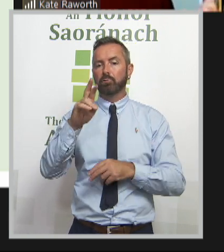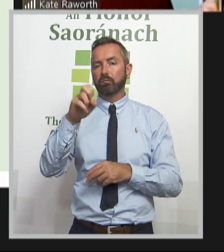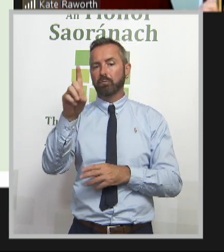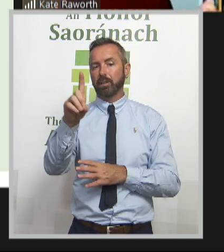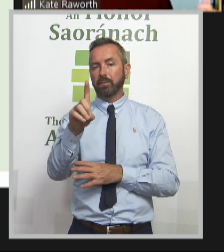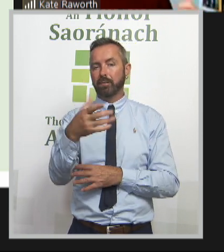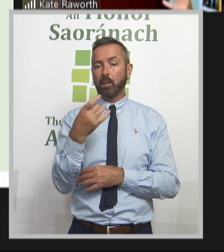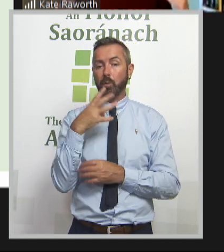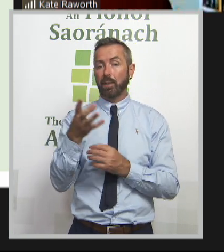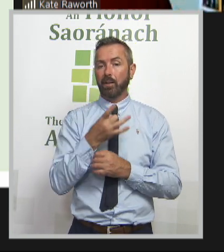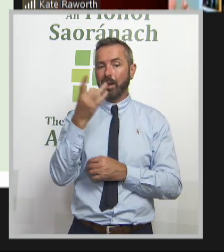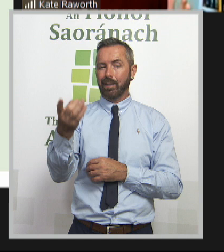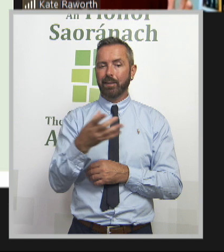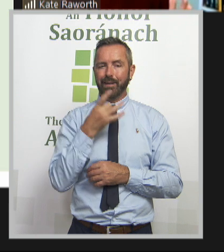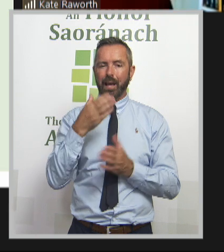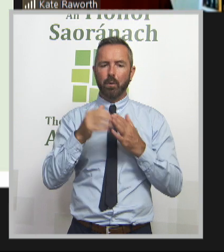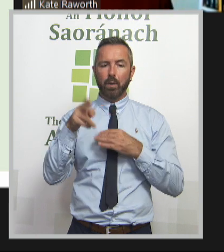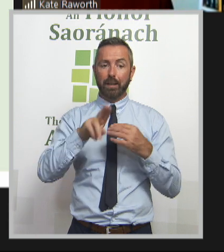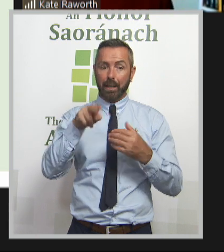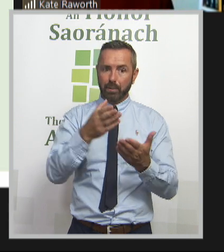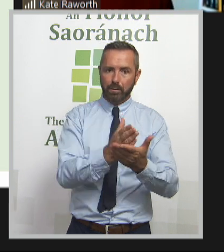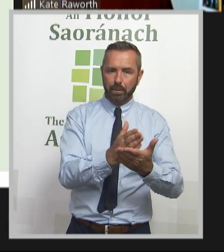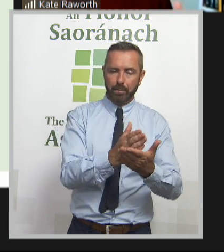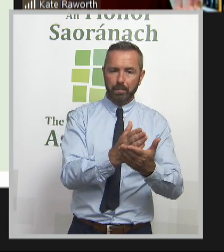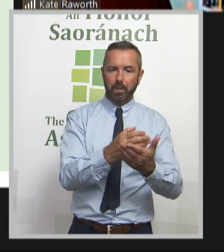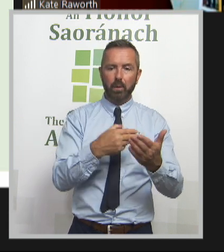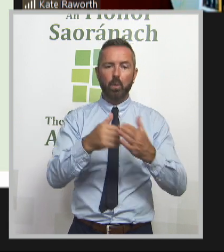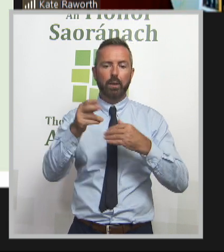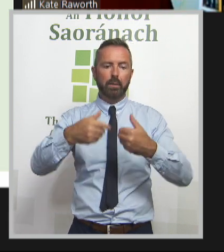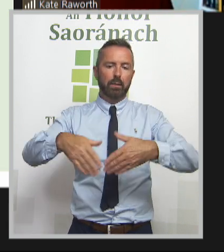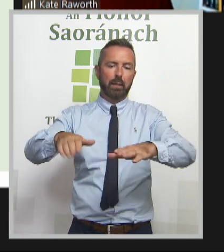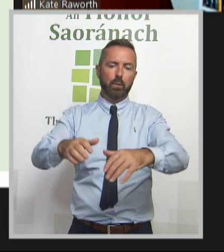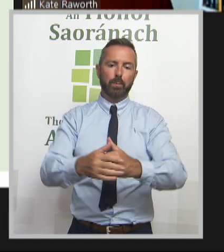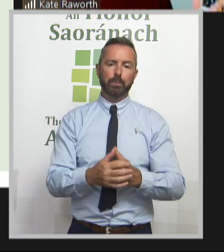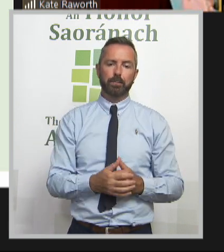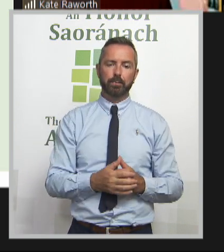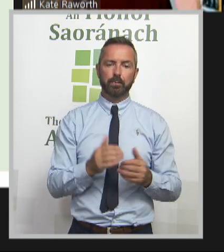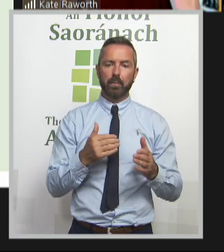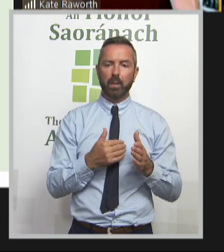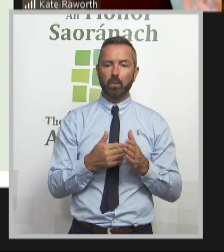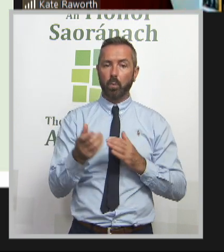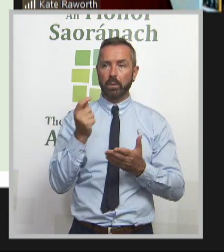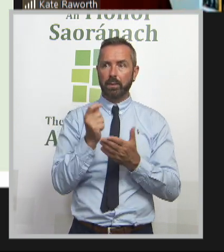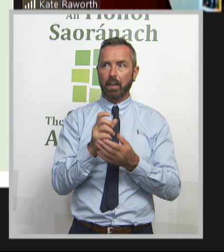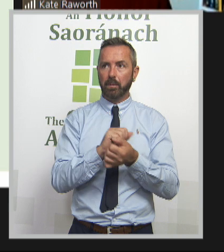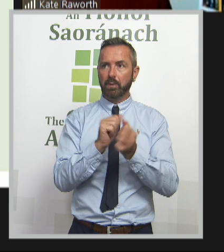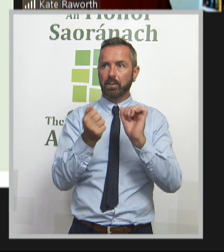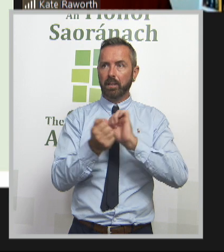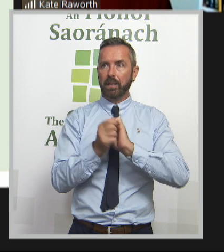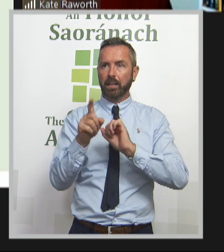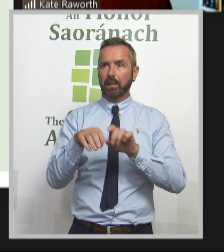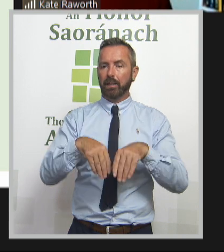As you ask that, say, what can we stop? What can we let go of? What is it time to leave